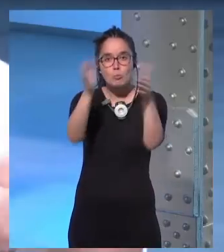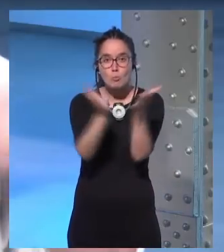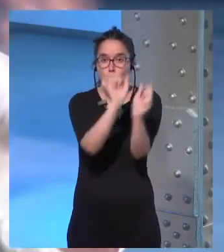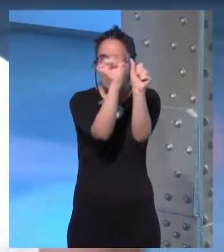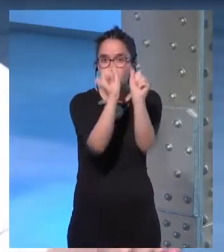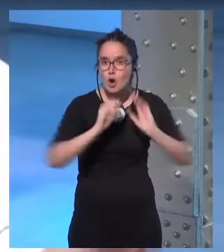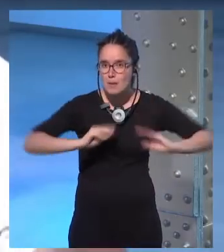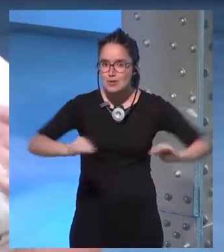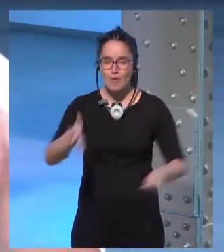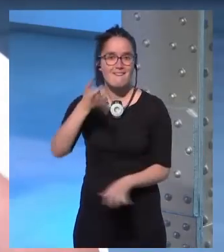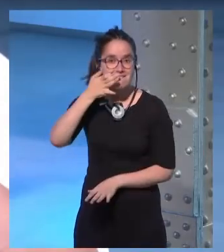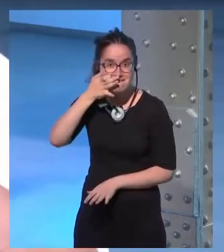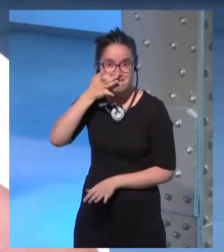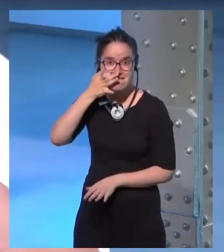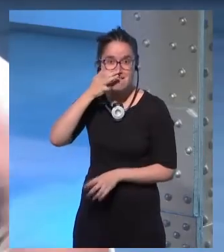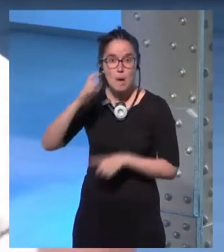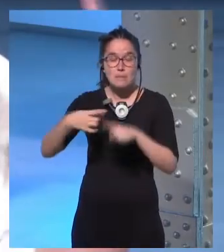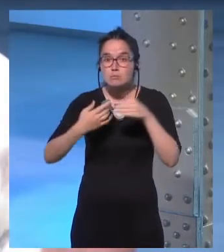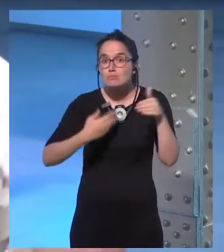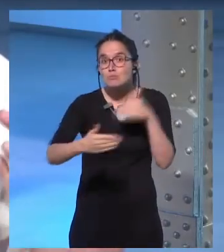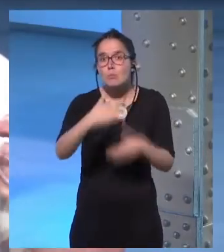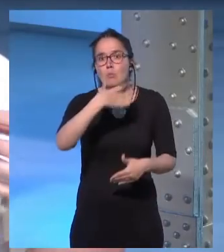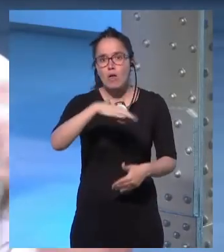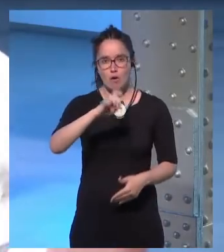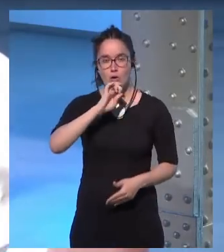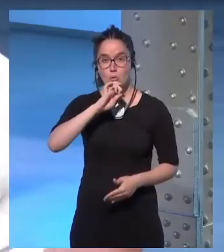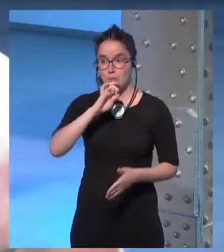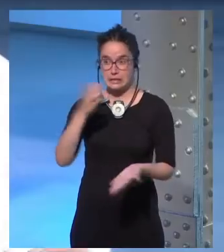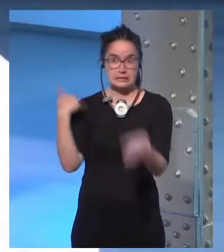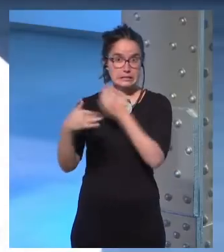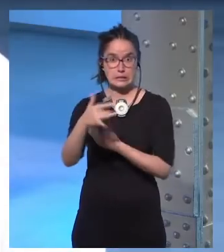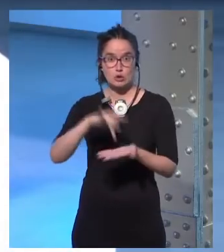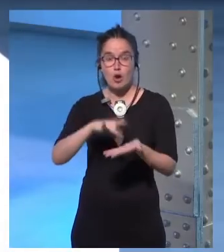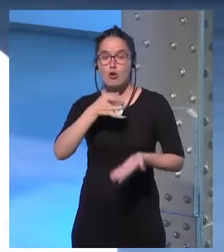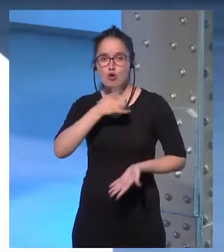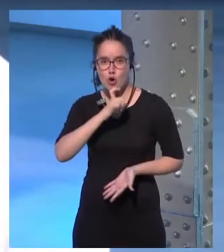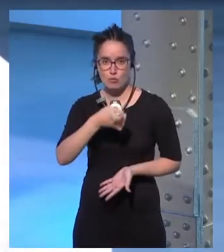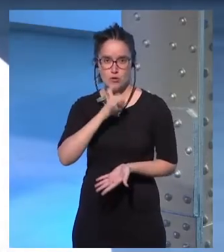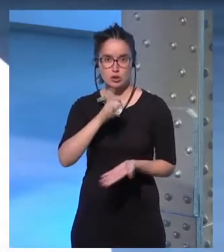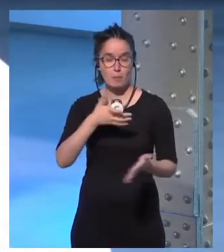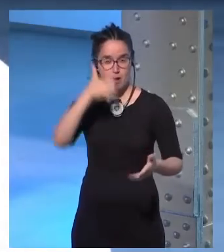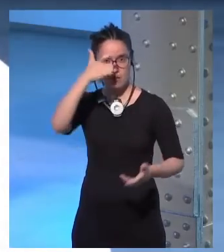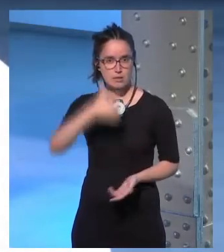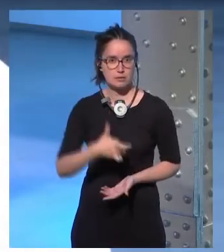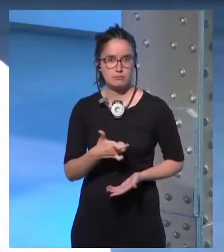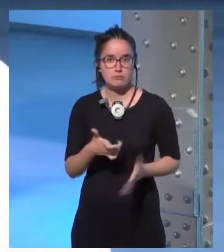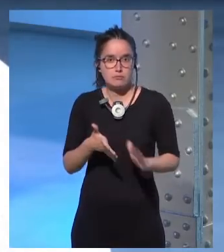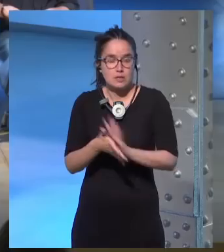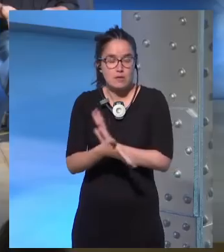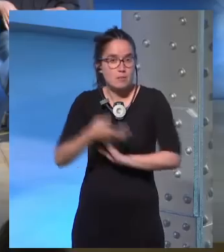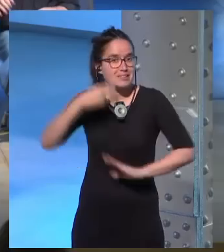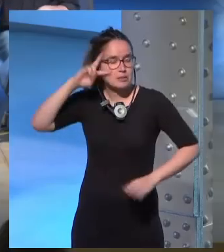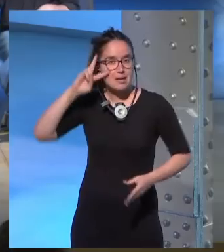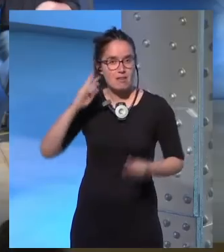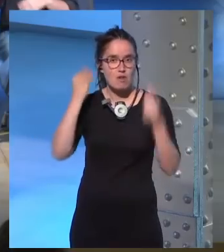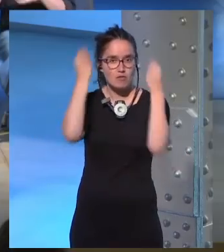could be and the world has been. And so those were some of my probably more formative experiences. Yeah.